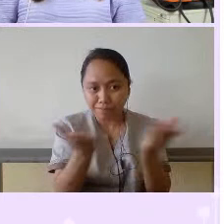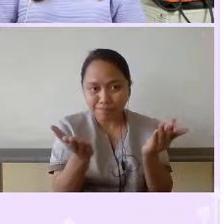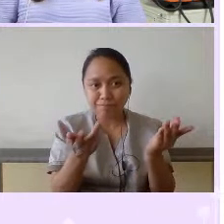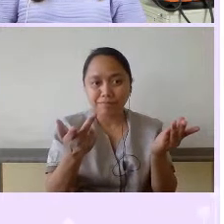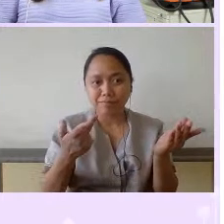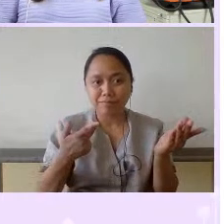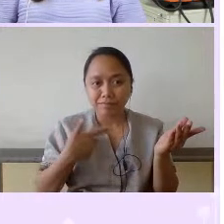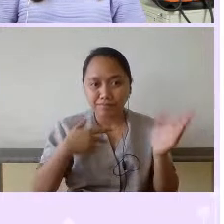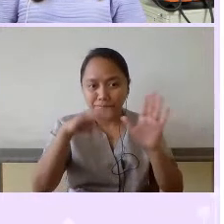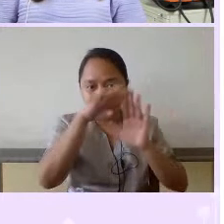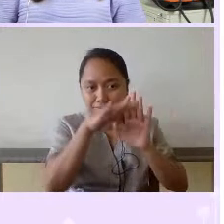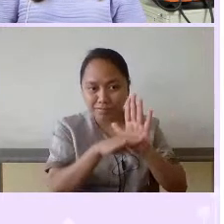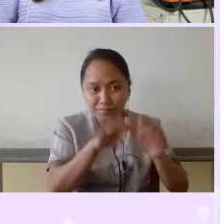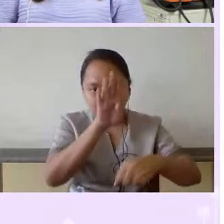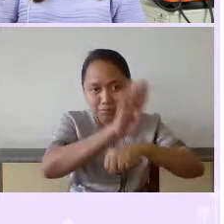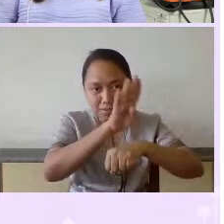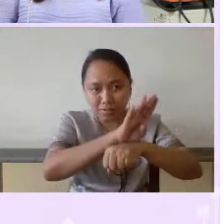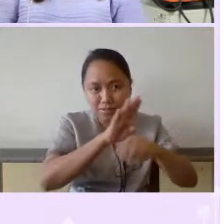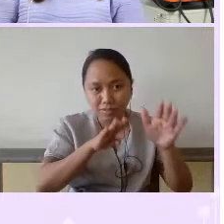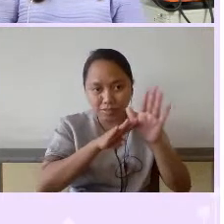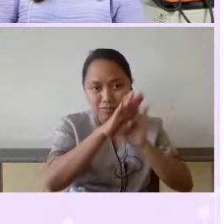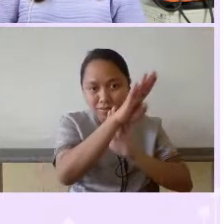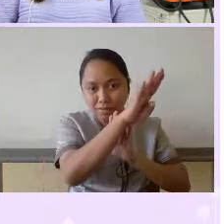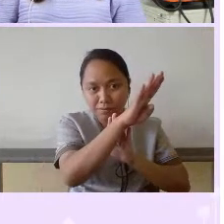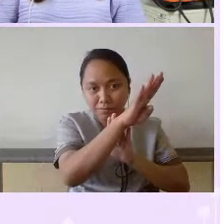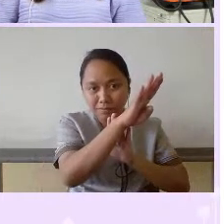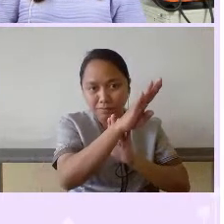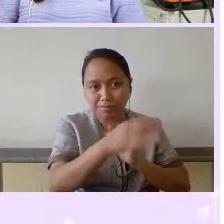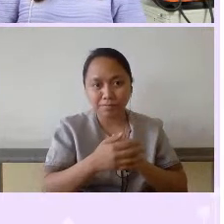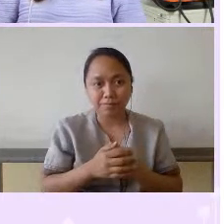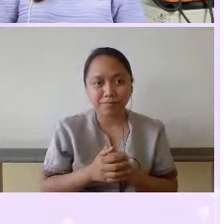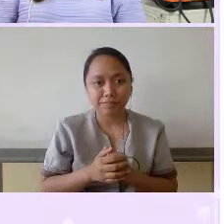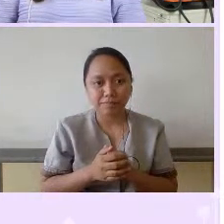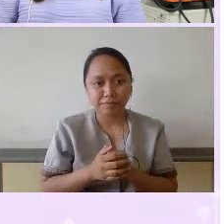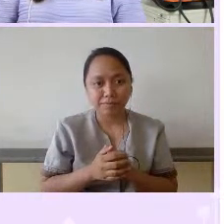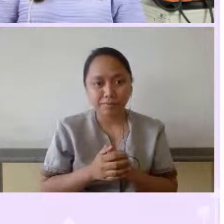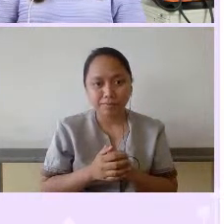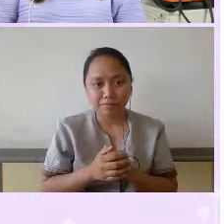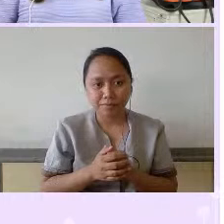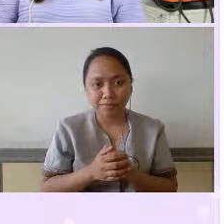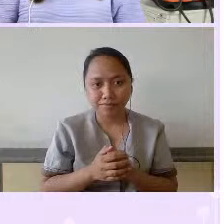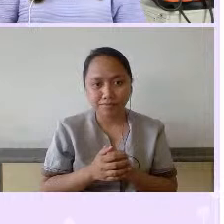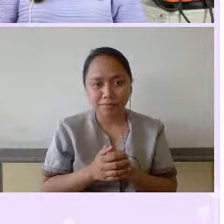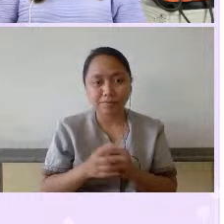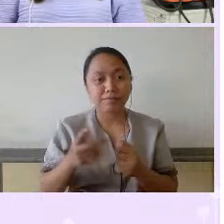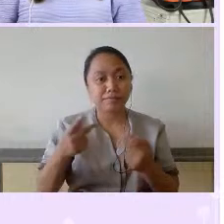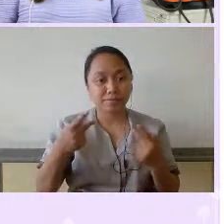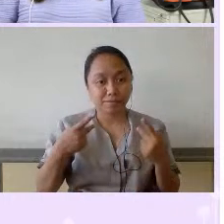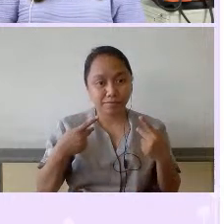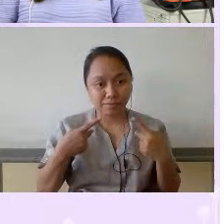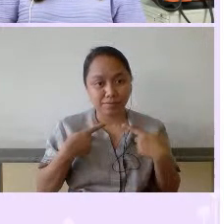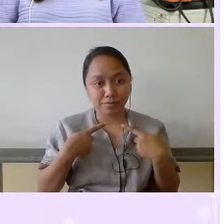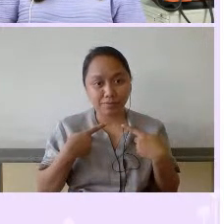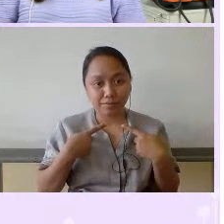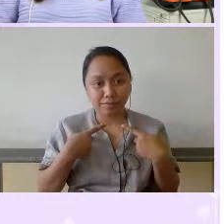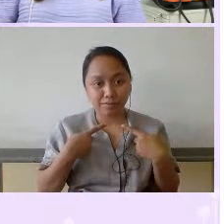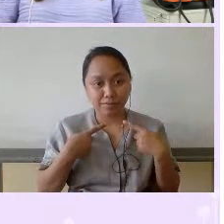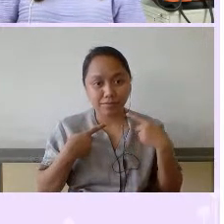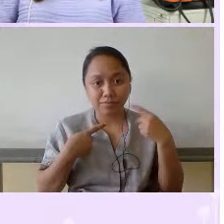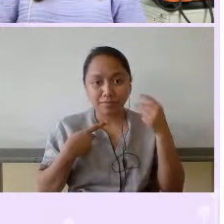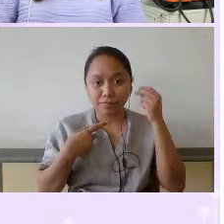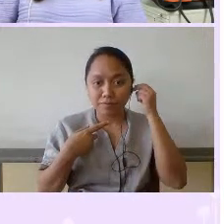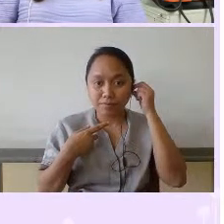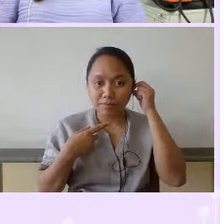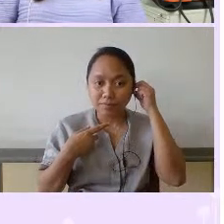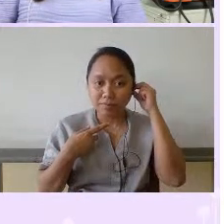as businesses develop more digital products and services, building up their IT network and infrastructure,